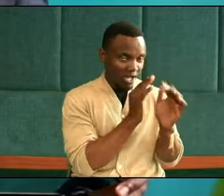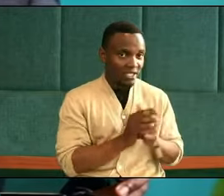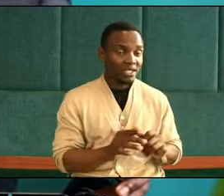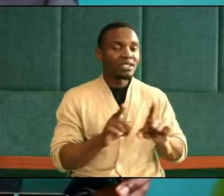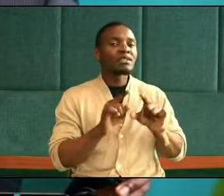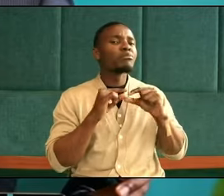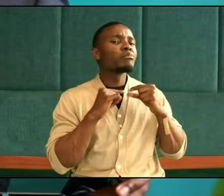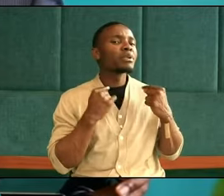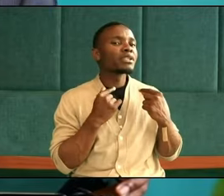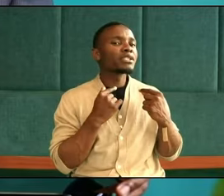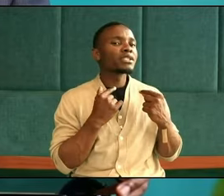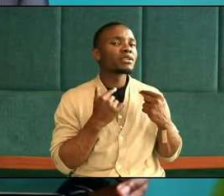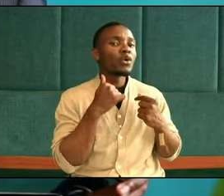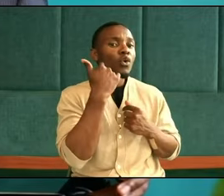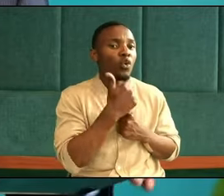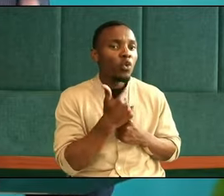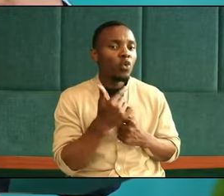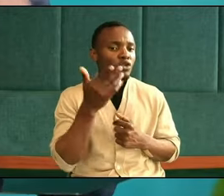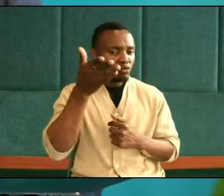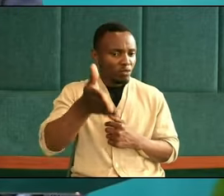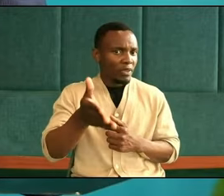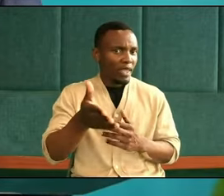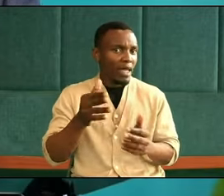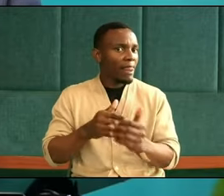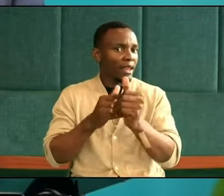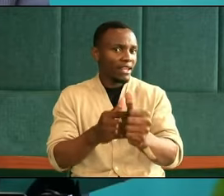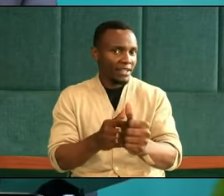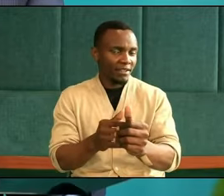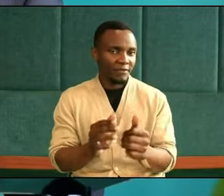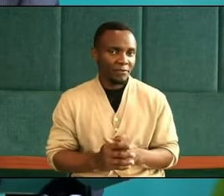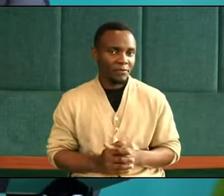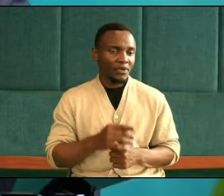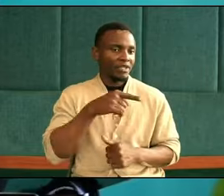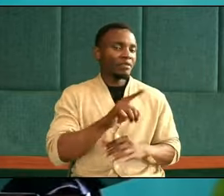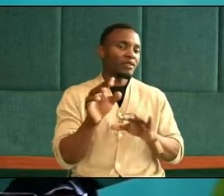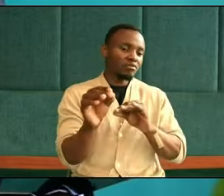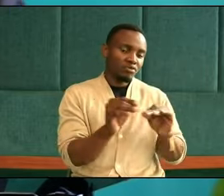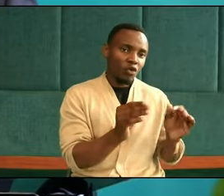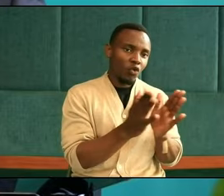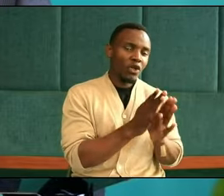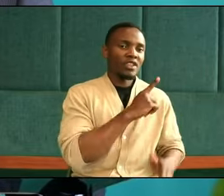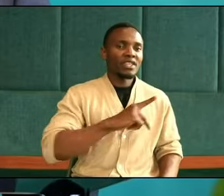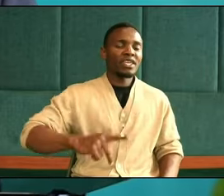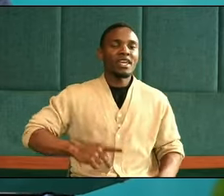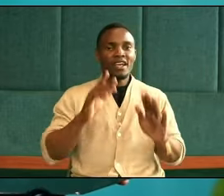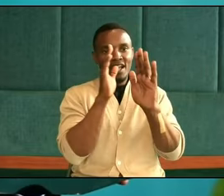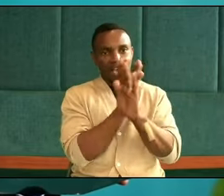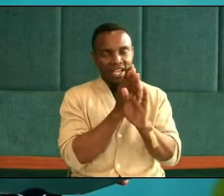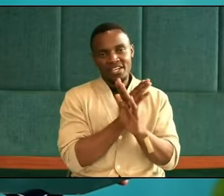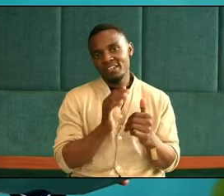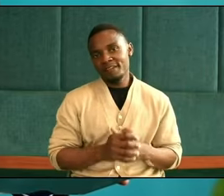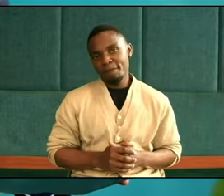priest himself, who was supposed to be on duty, wearing the ephod, has gone further down together